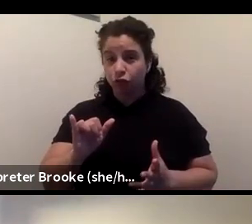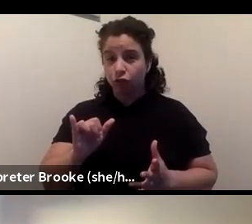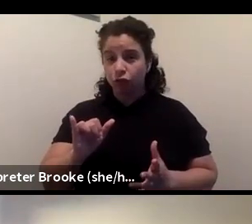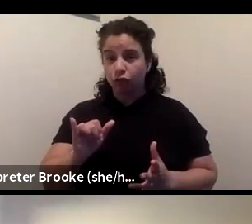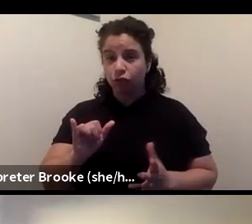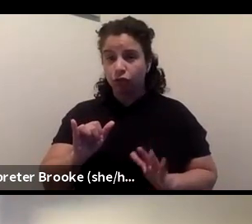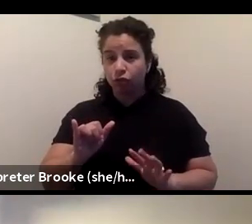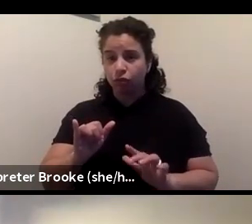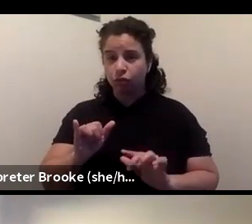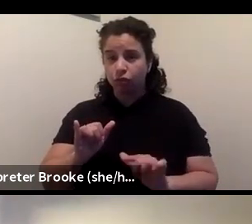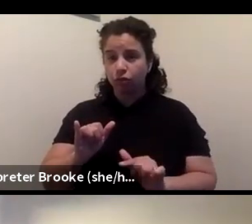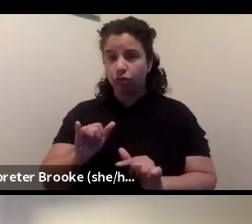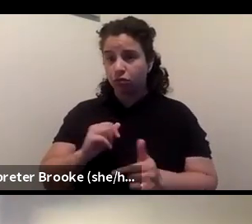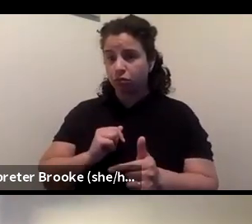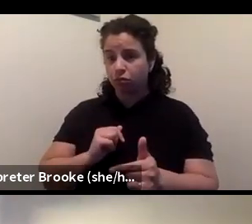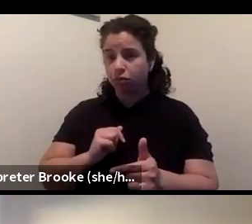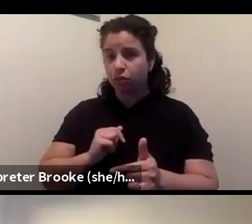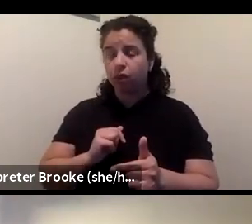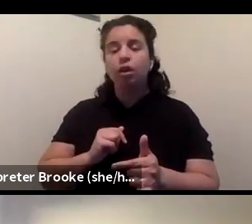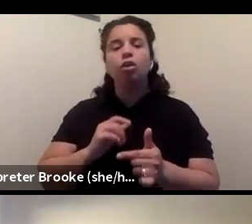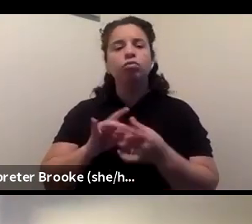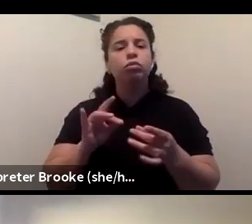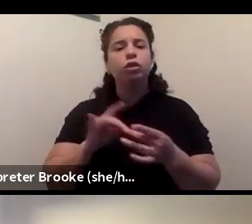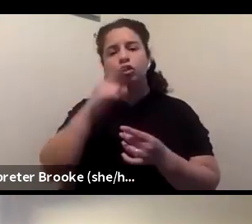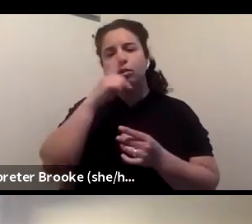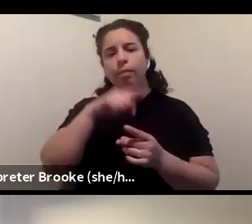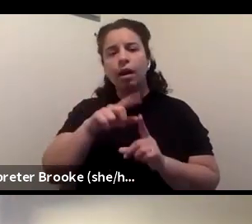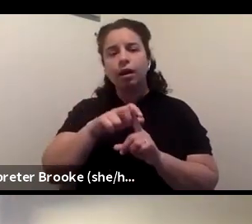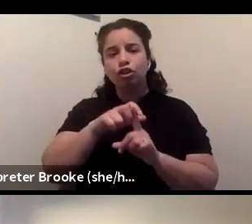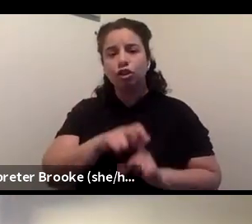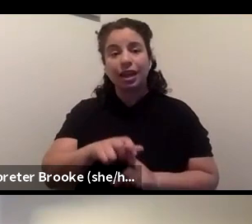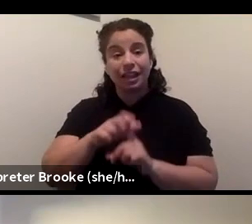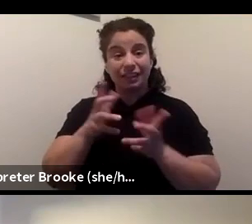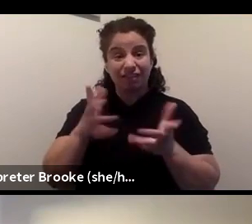please. Mia just asked if we can finish check-ins before we break.